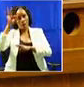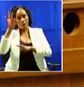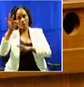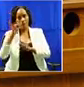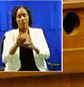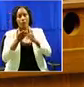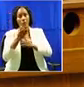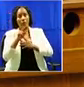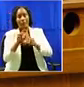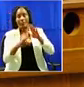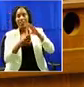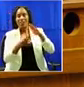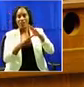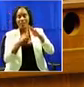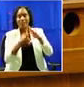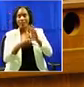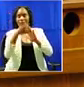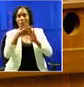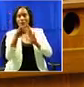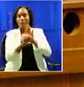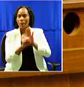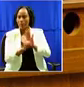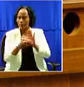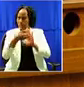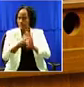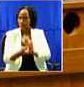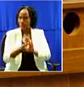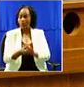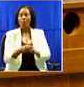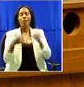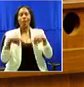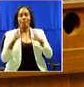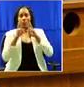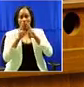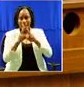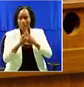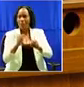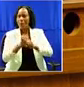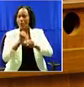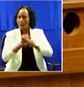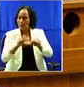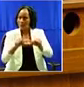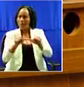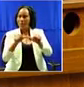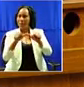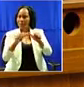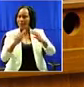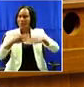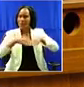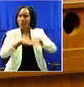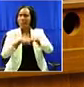development model, we are beginning to see progress in the alignment of the work of different